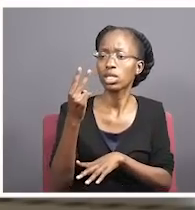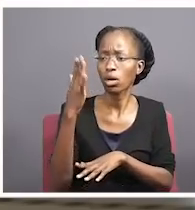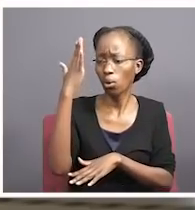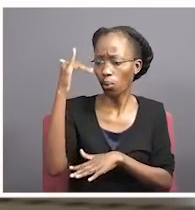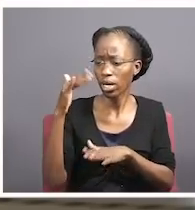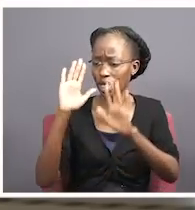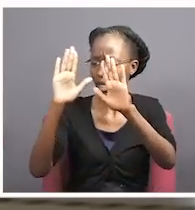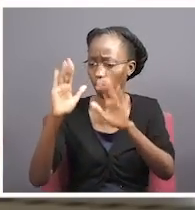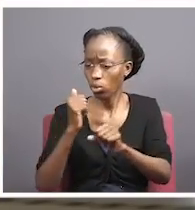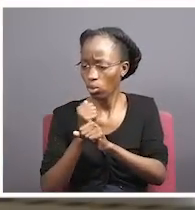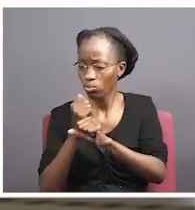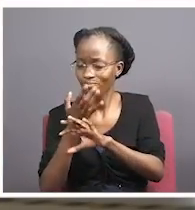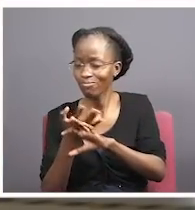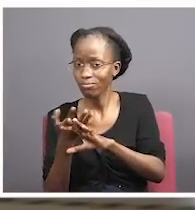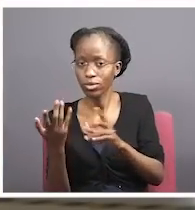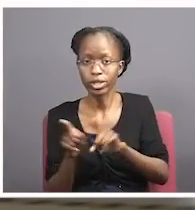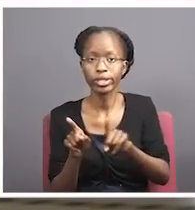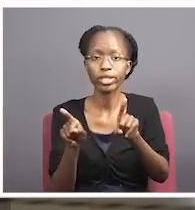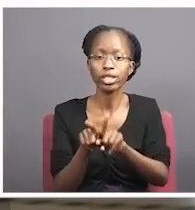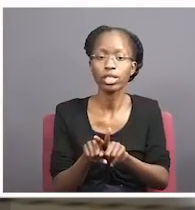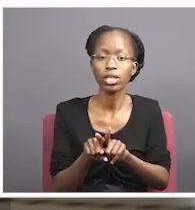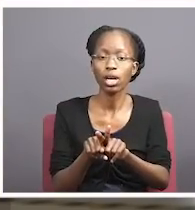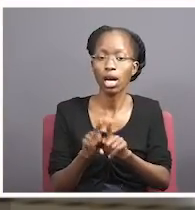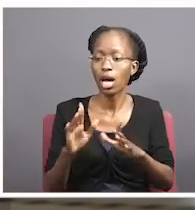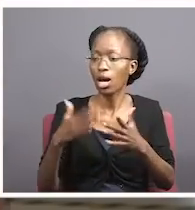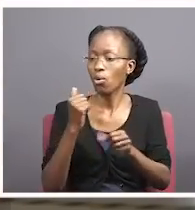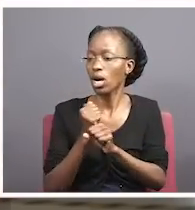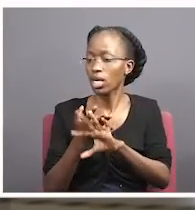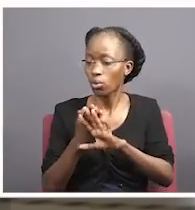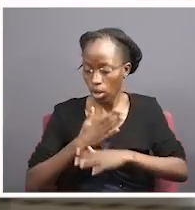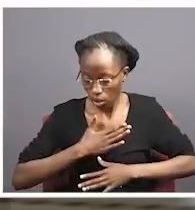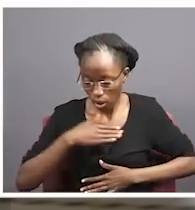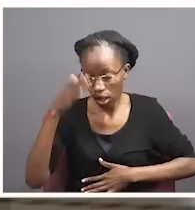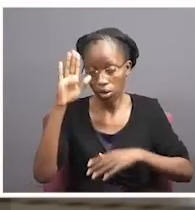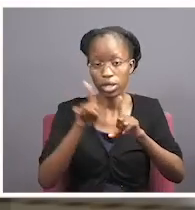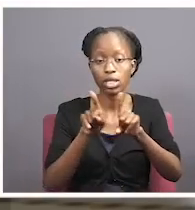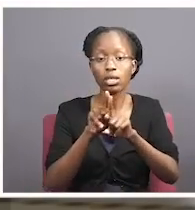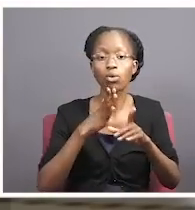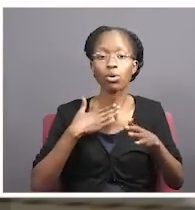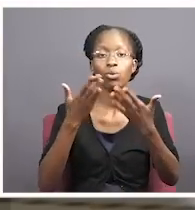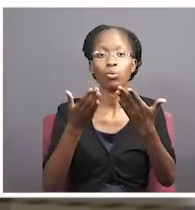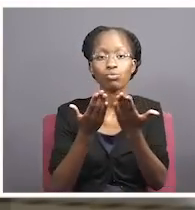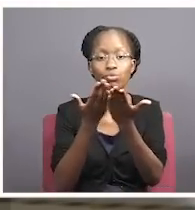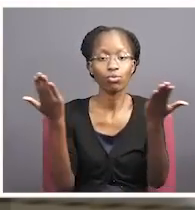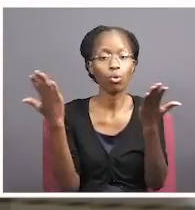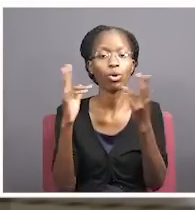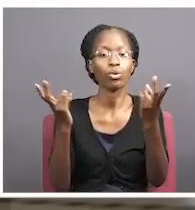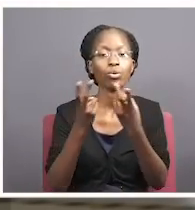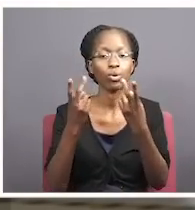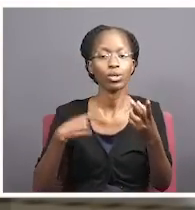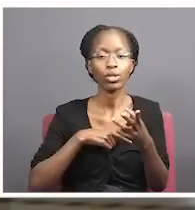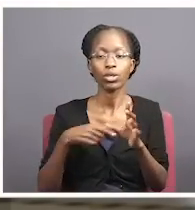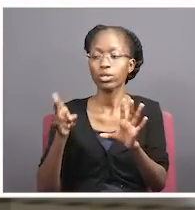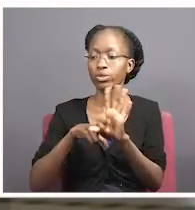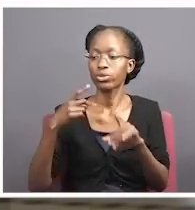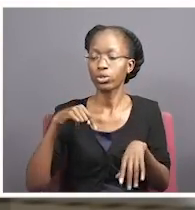this? Why is it important? Amen. And how does it honor God? I want to welcome you from